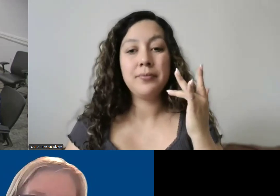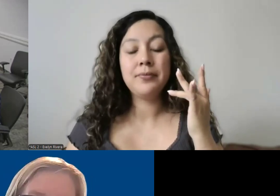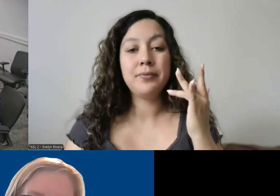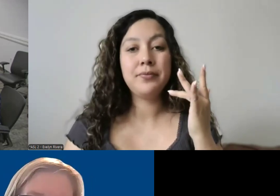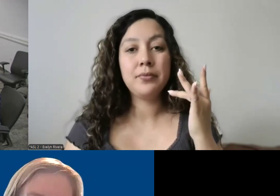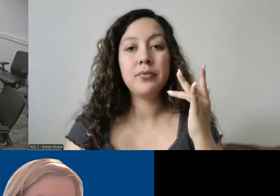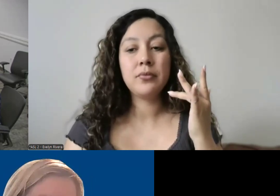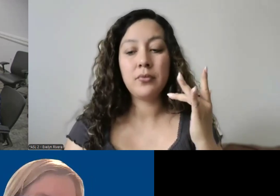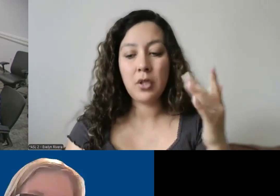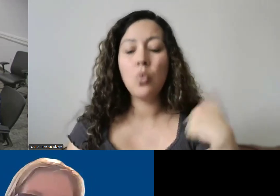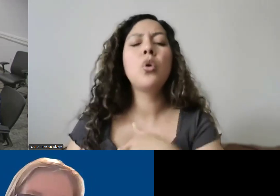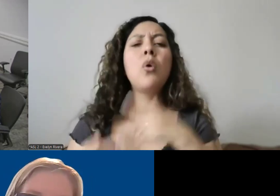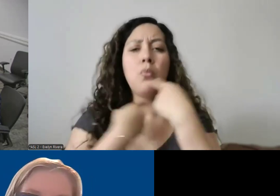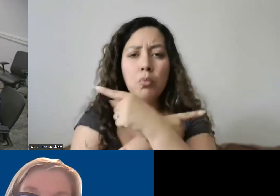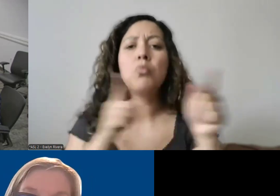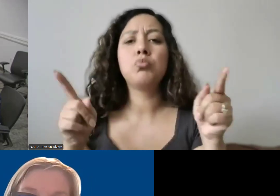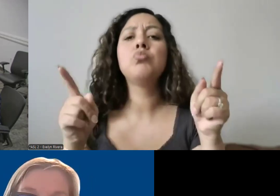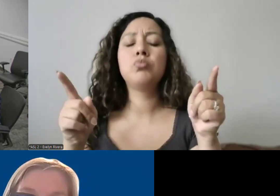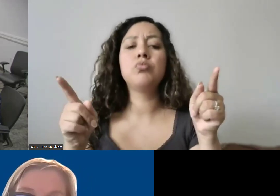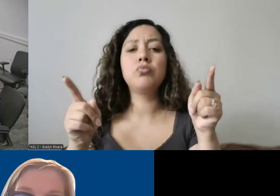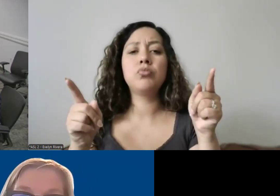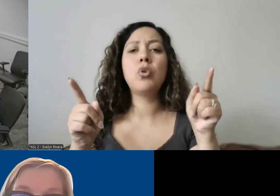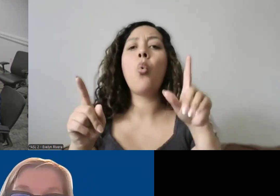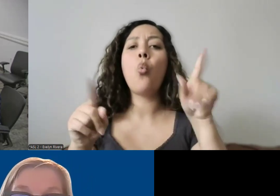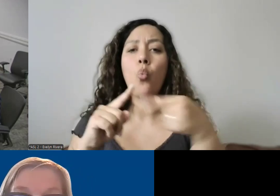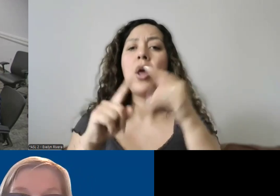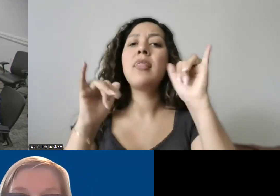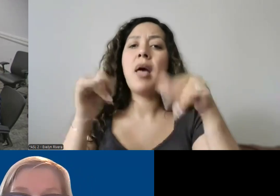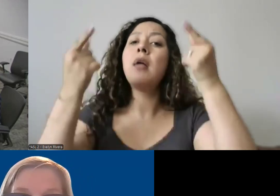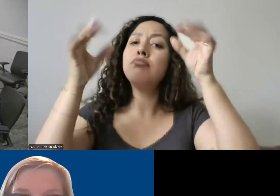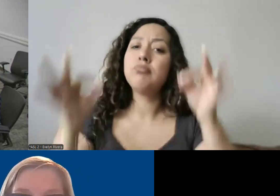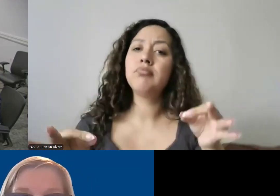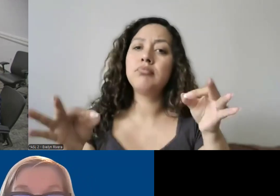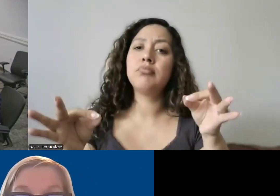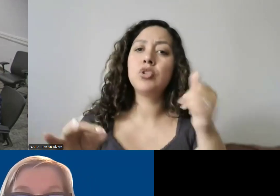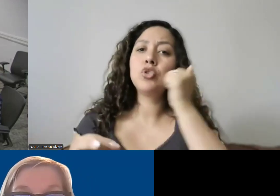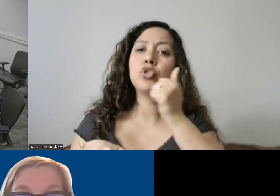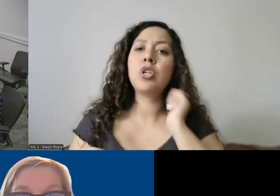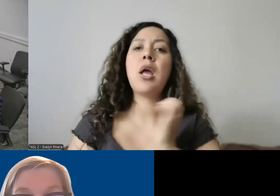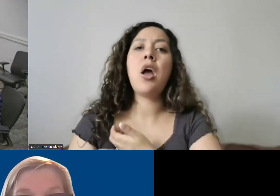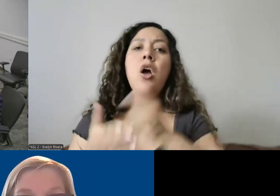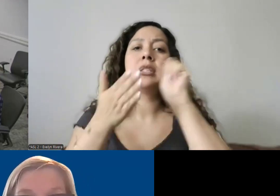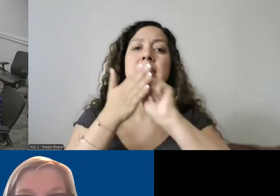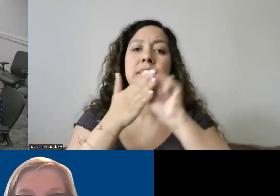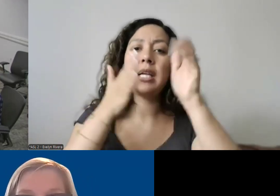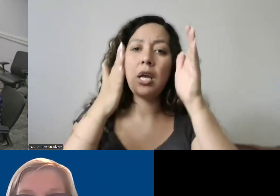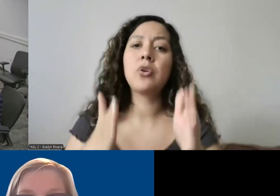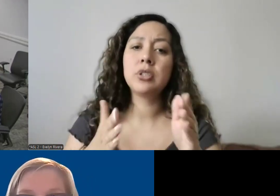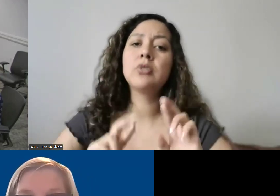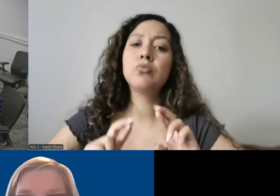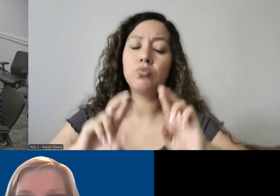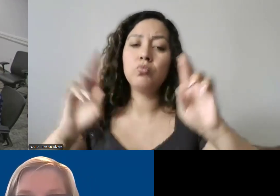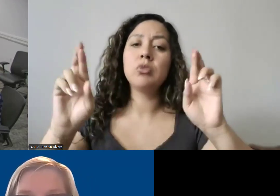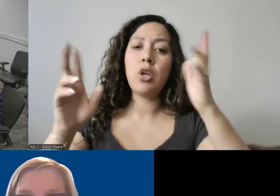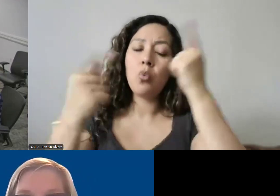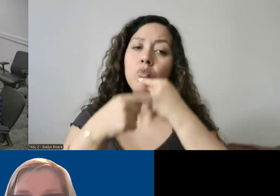notice when that comes out, and typically our Secretary, Kim Johnson, hosts a stakeholder call. You'll all be